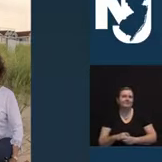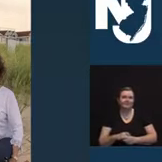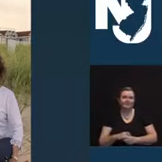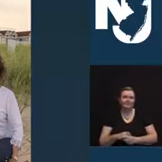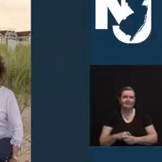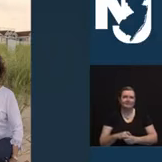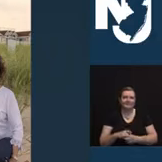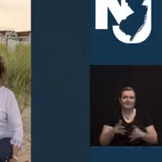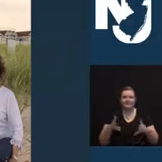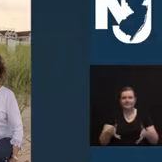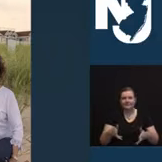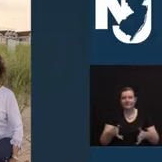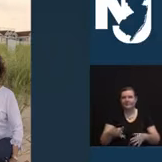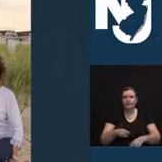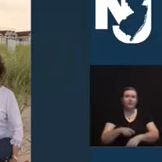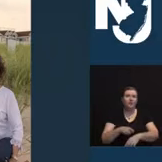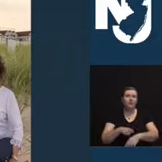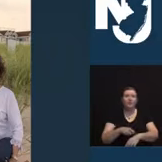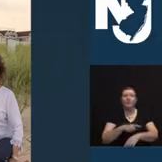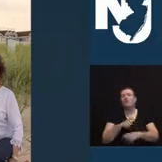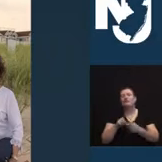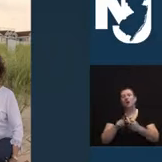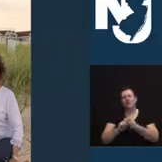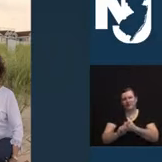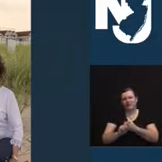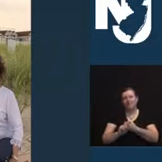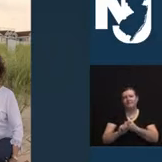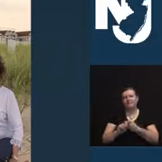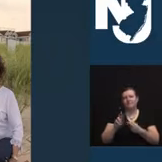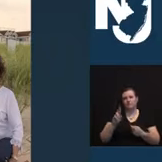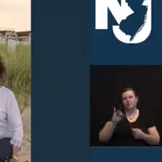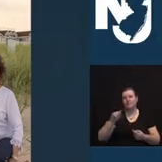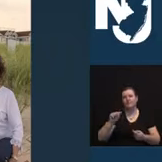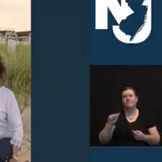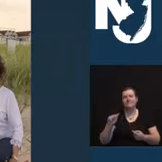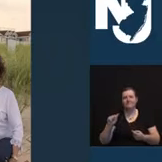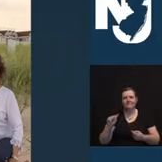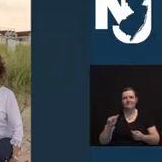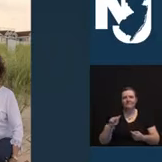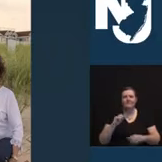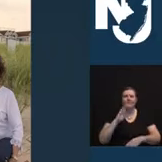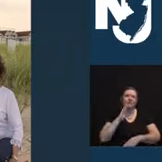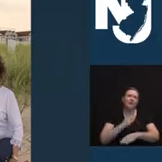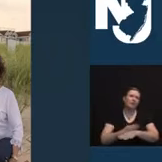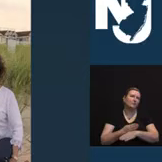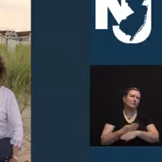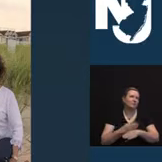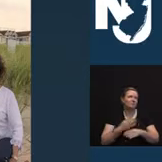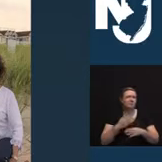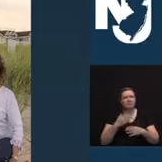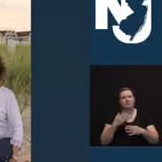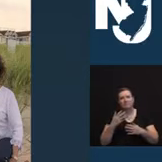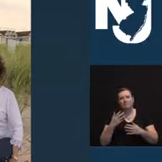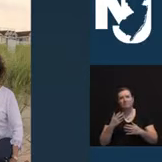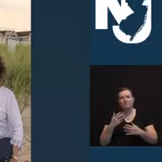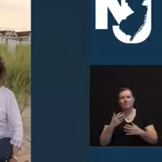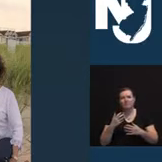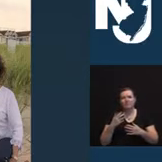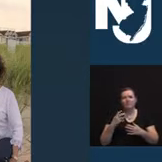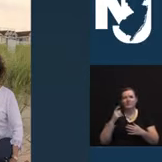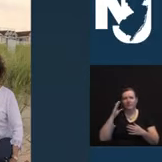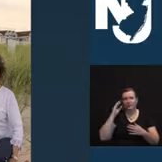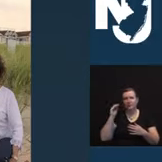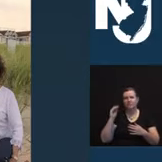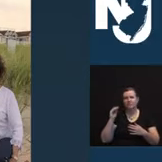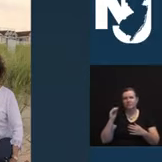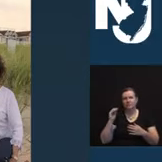companion, Rita, and his daughters, Deborah and Miriam, wanted me to give a shout out to a guy who was with him right till the end, his aide, who